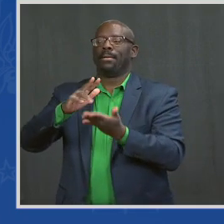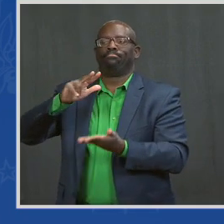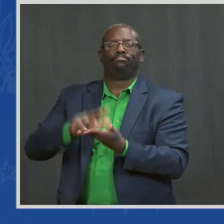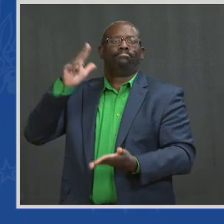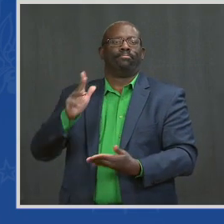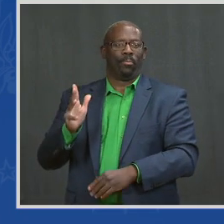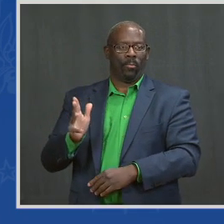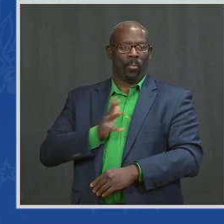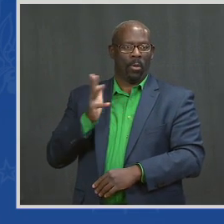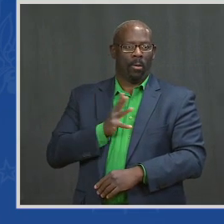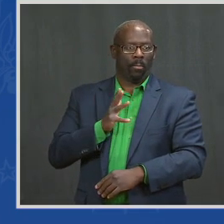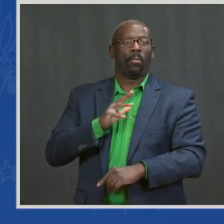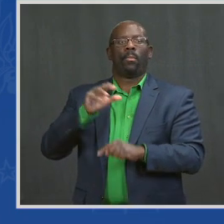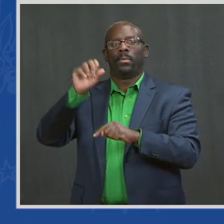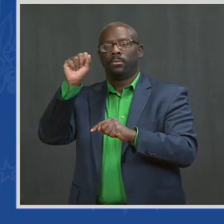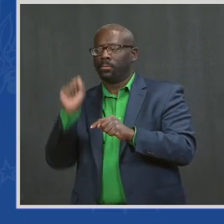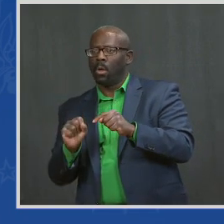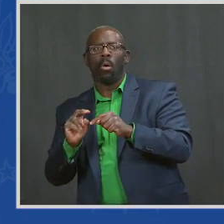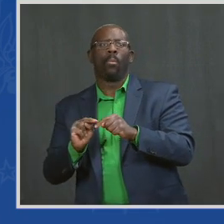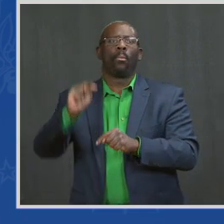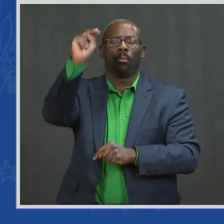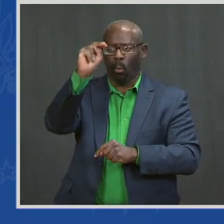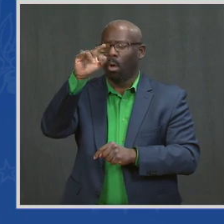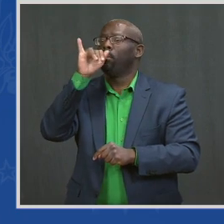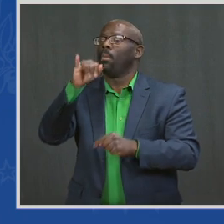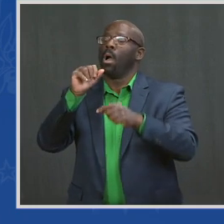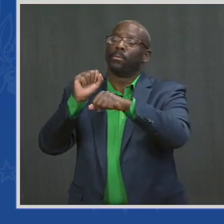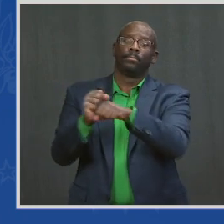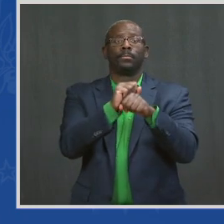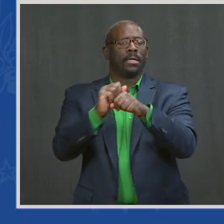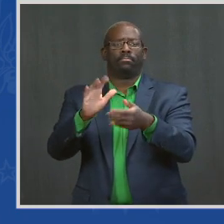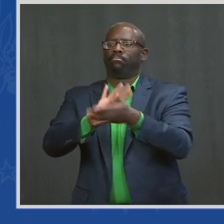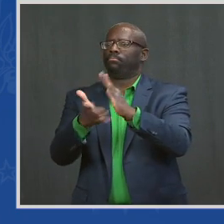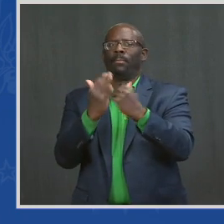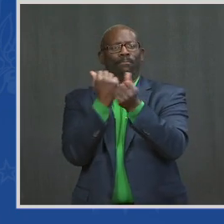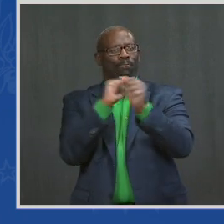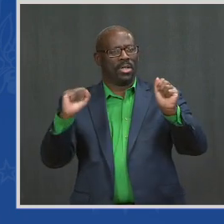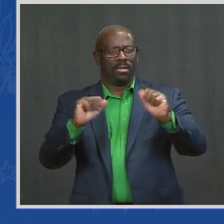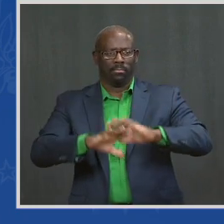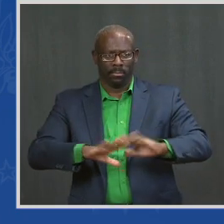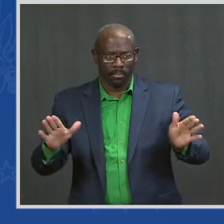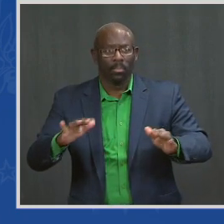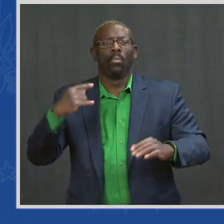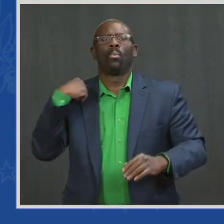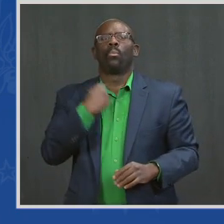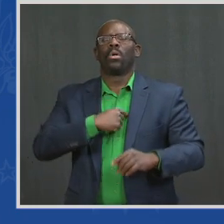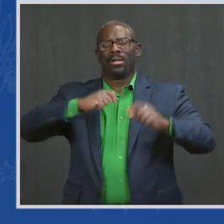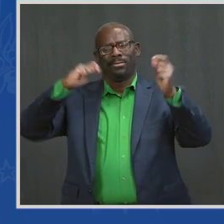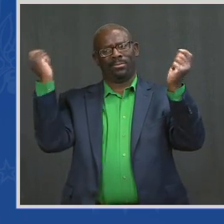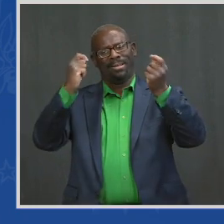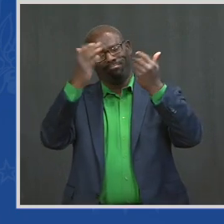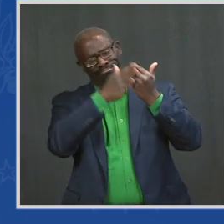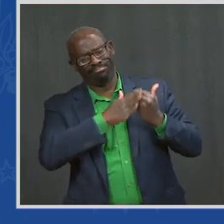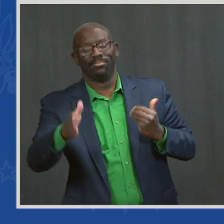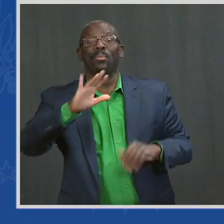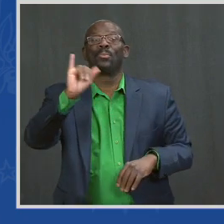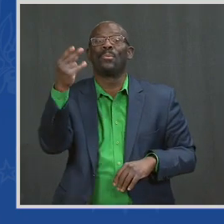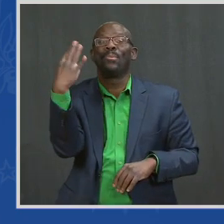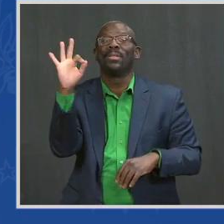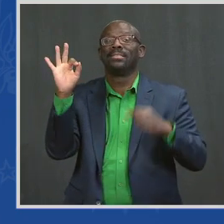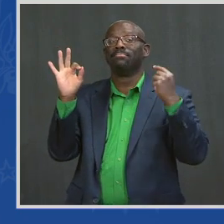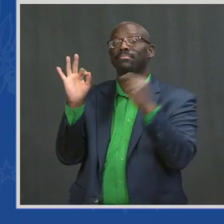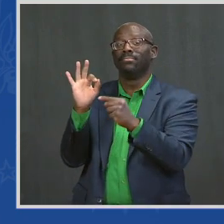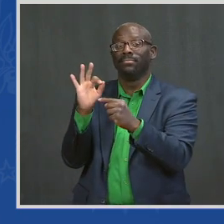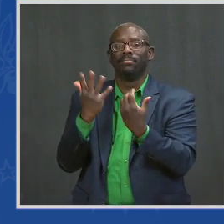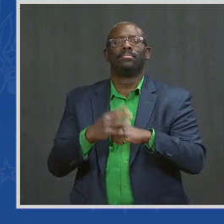were free. So as we commemorate the history of Juneteenth, as we did just